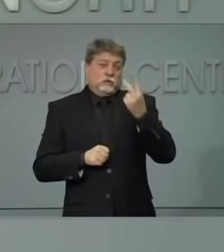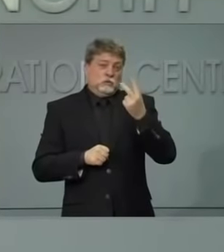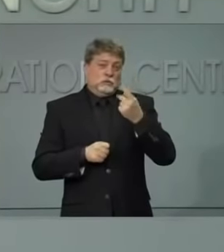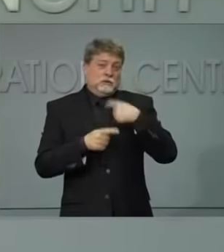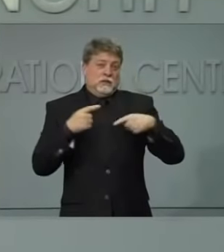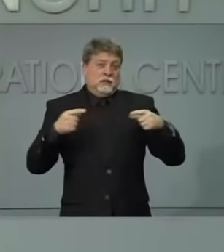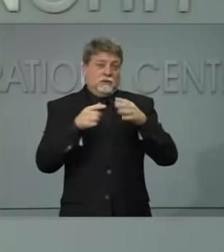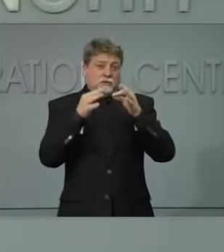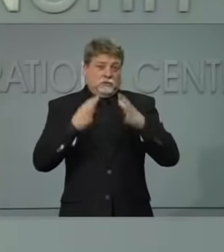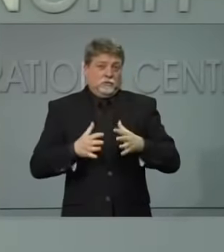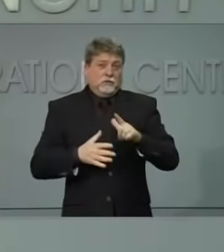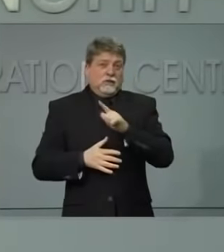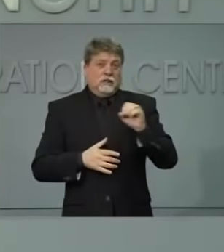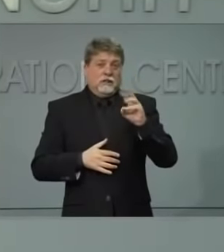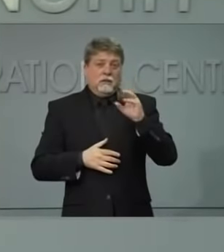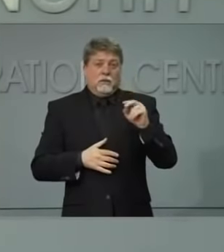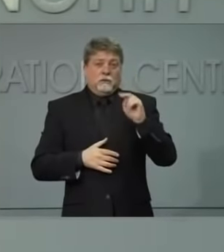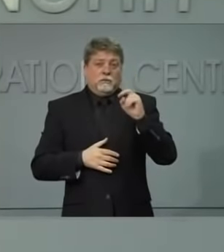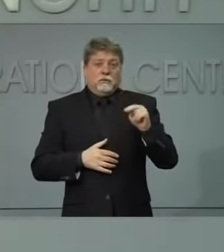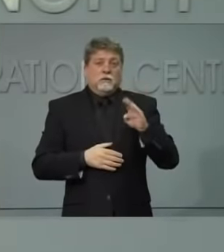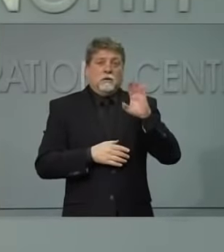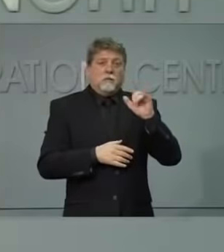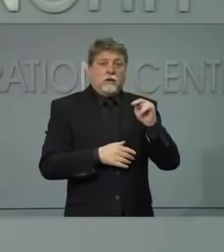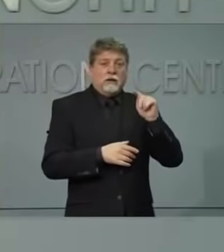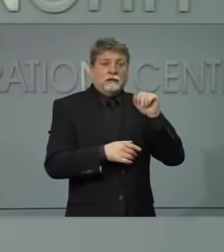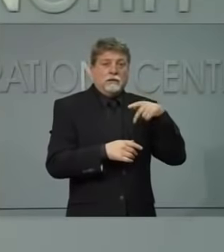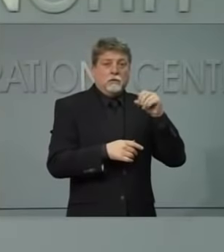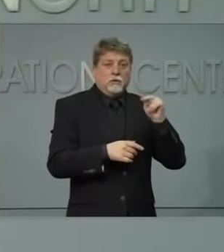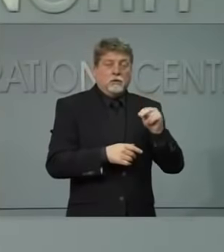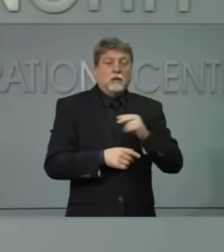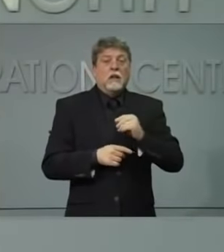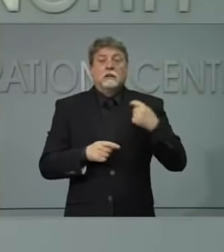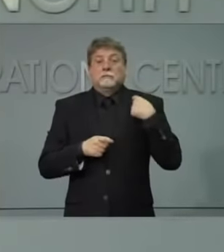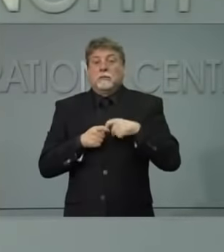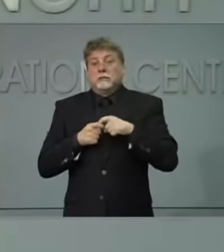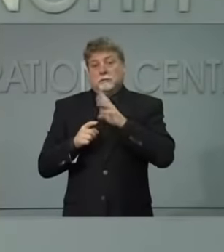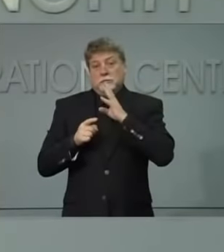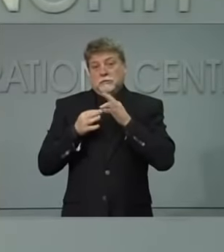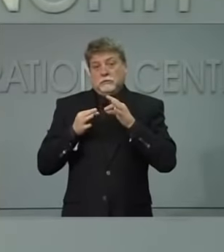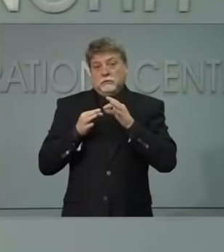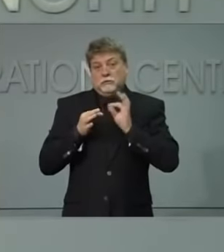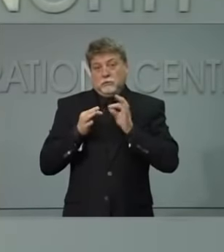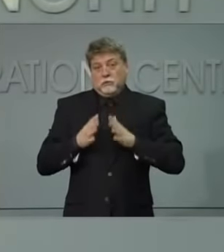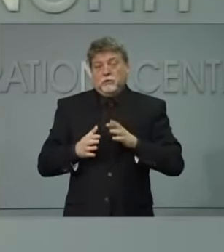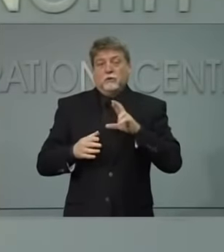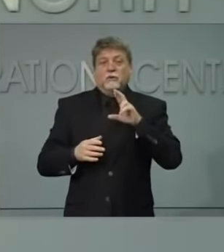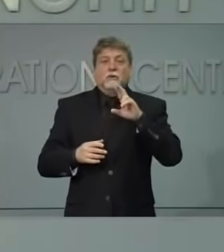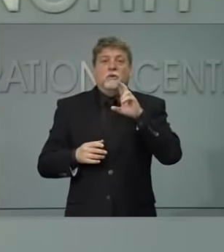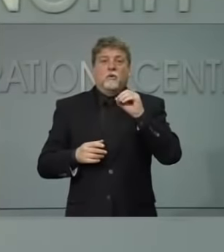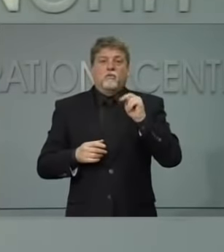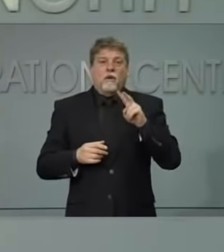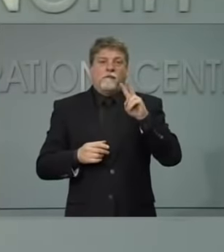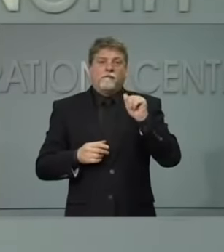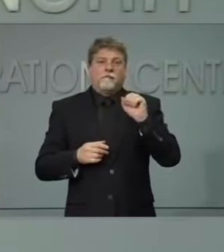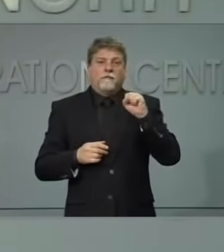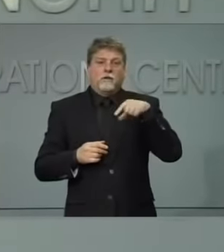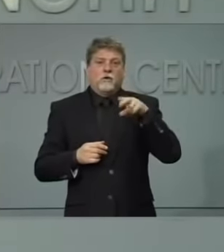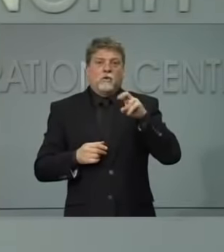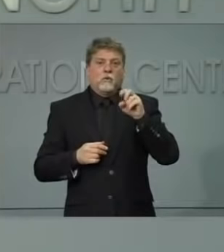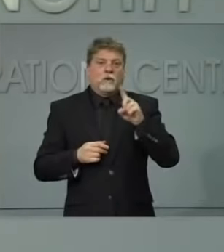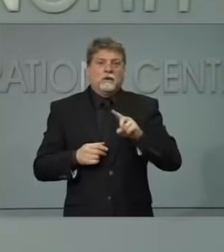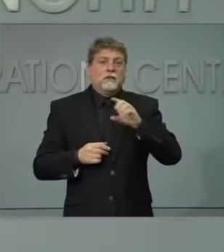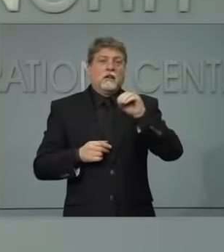language interpreters. And behind the scenes, Jasmine Mativier and Ron Vasquez are our Spanish